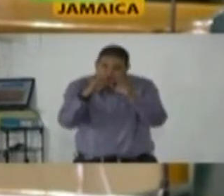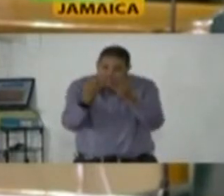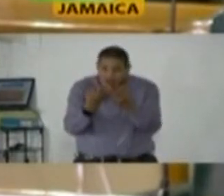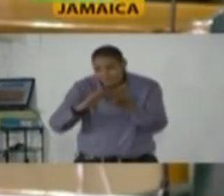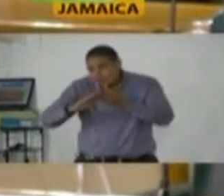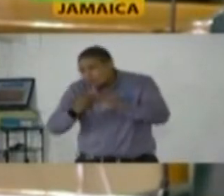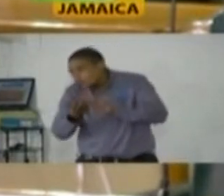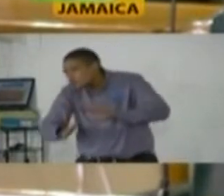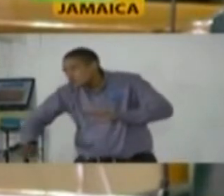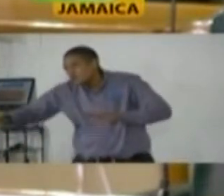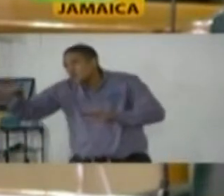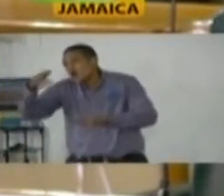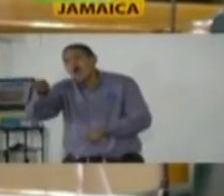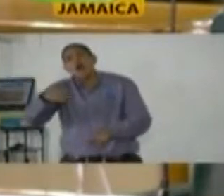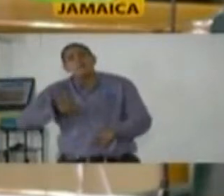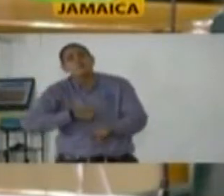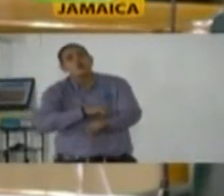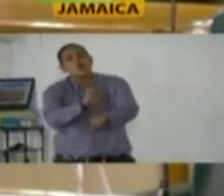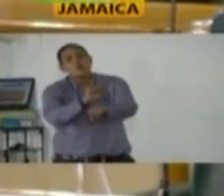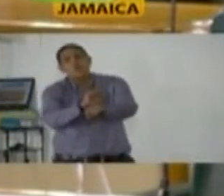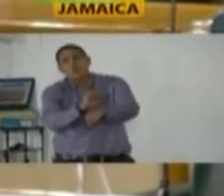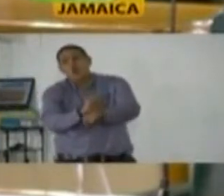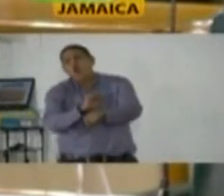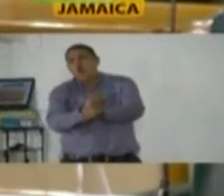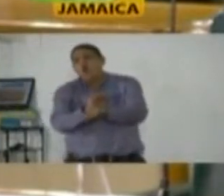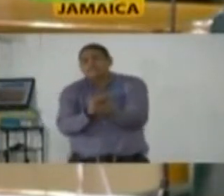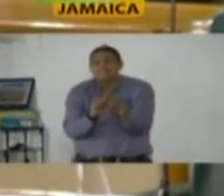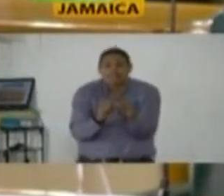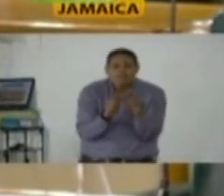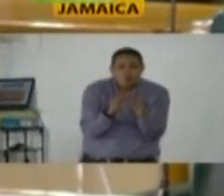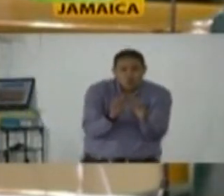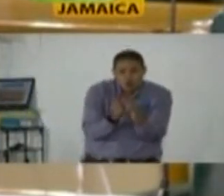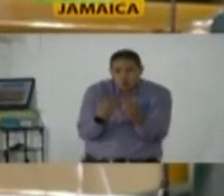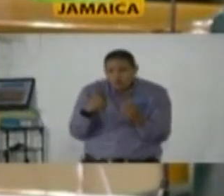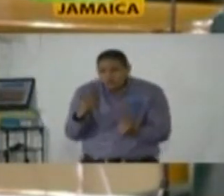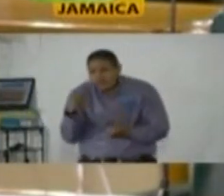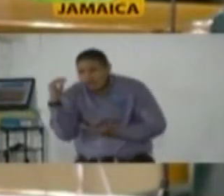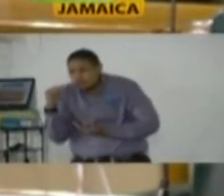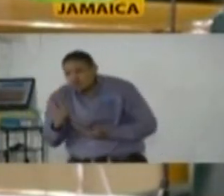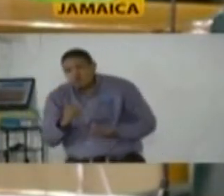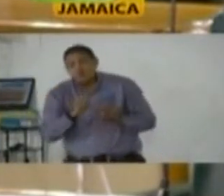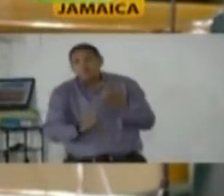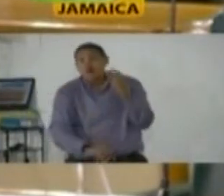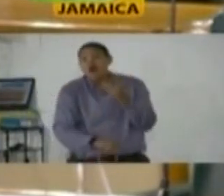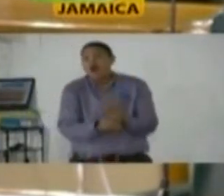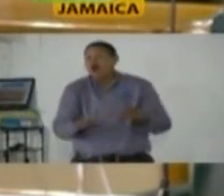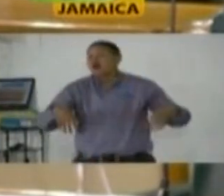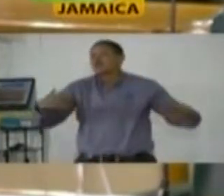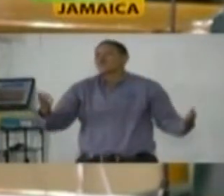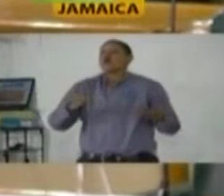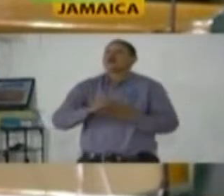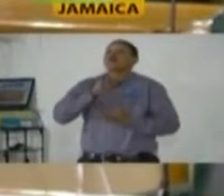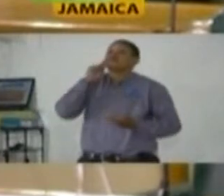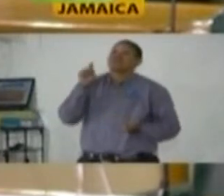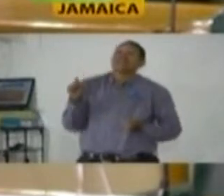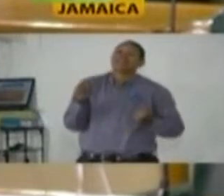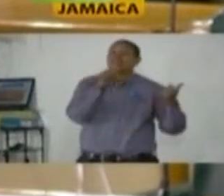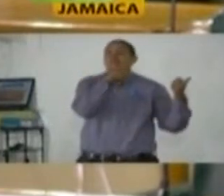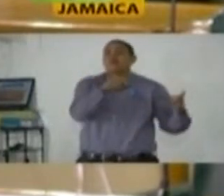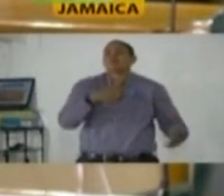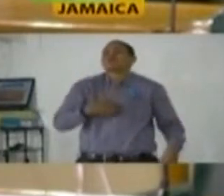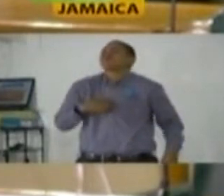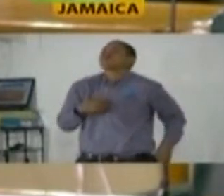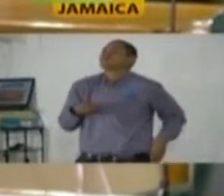communities. We're working in meaningful ways to minimize and ultimately eliminate this scourge